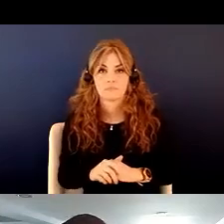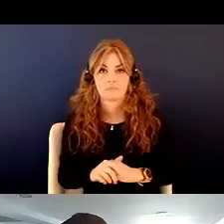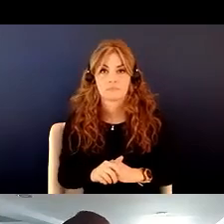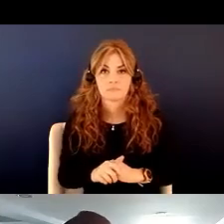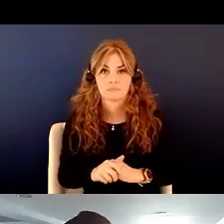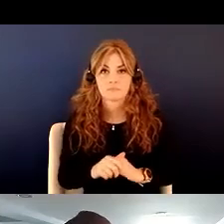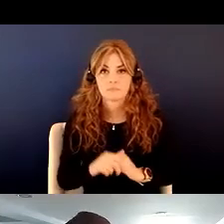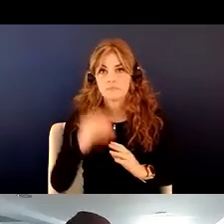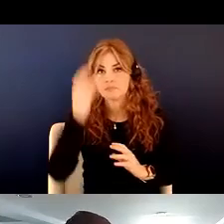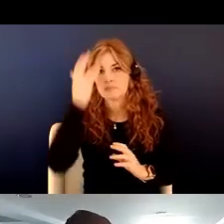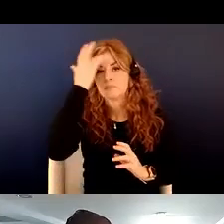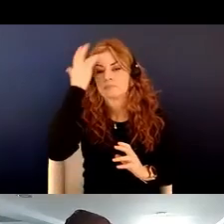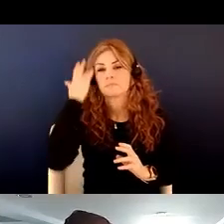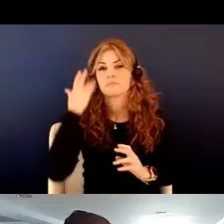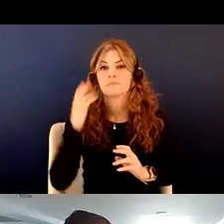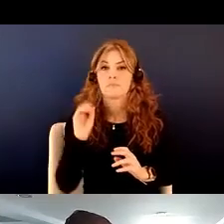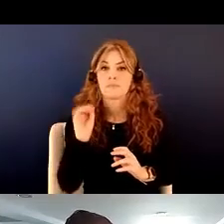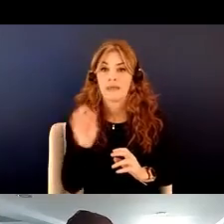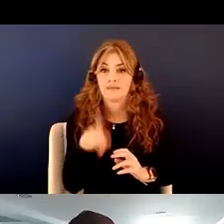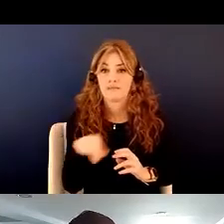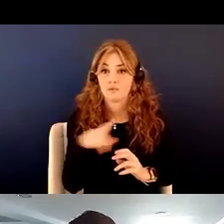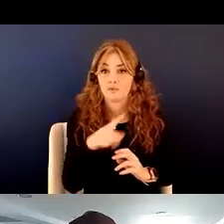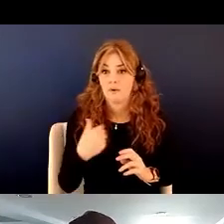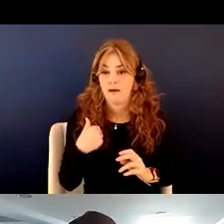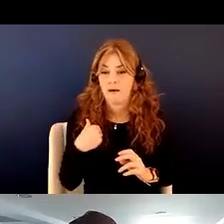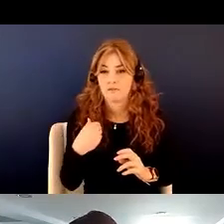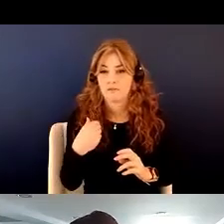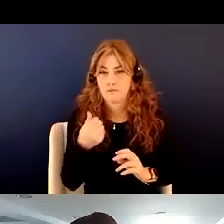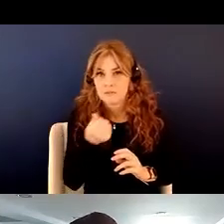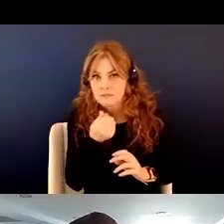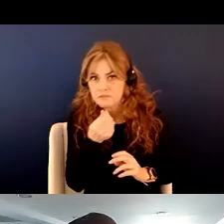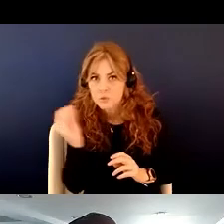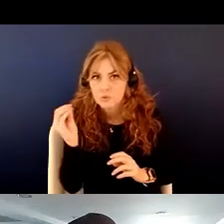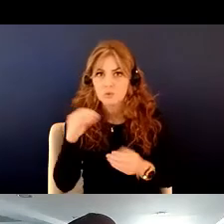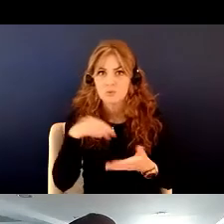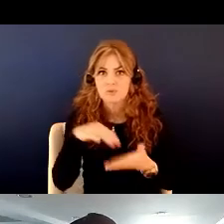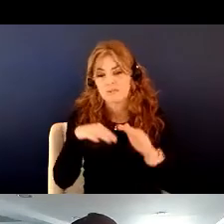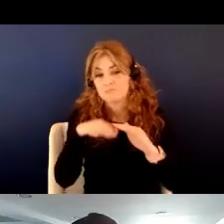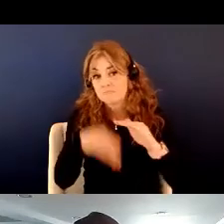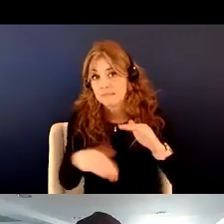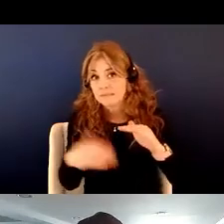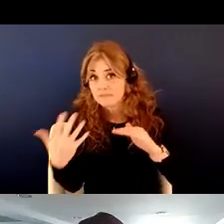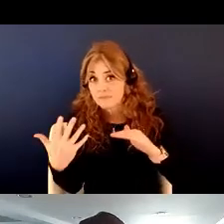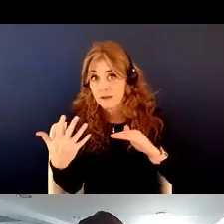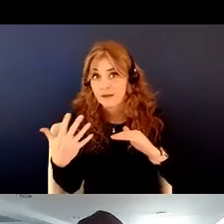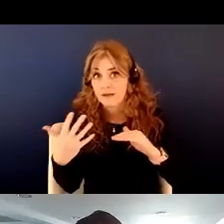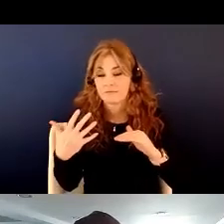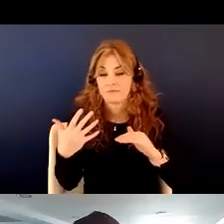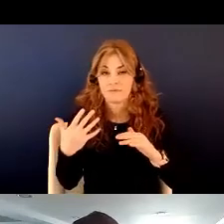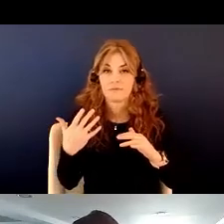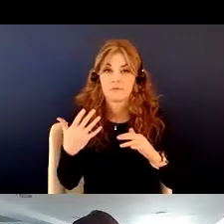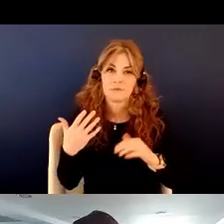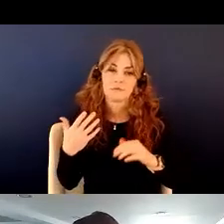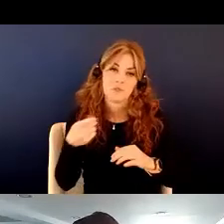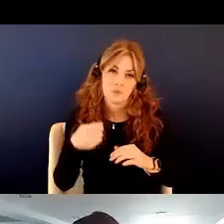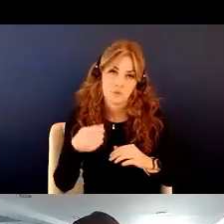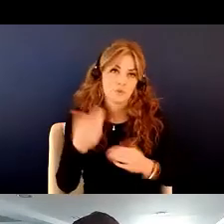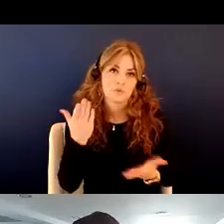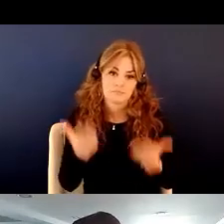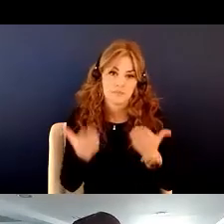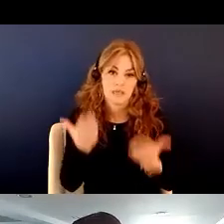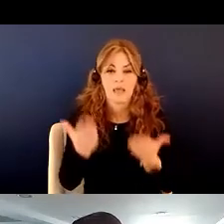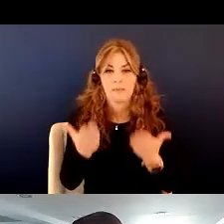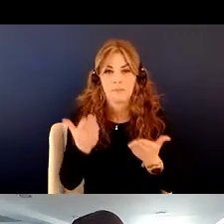And like I said before, if you've only got a handful of studies, say fewer than 5, practically you may